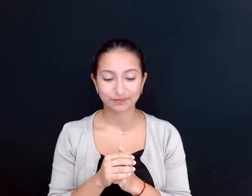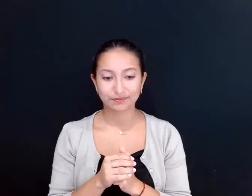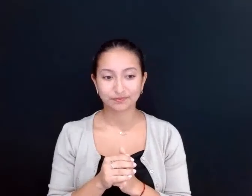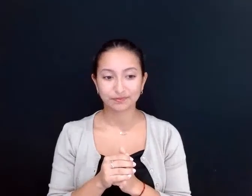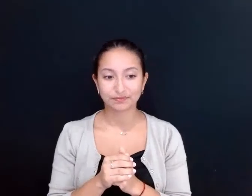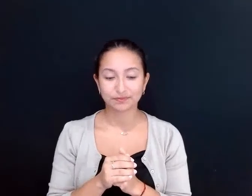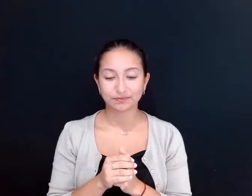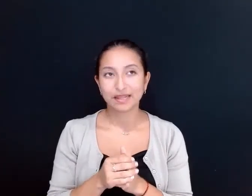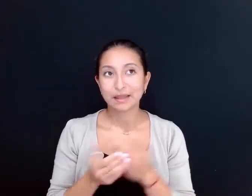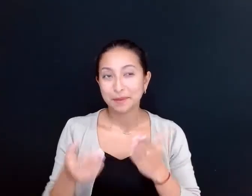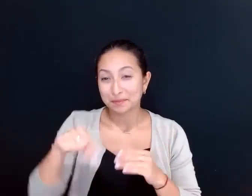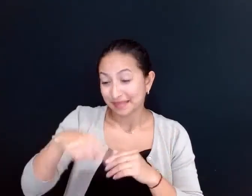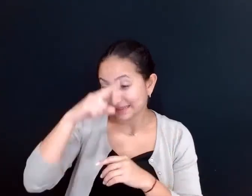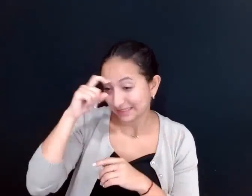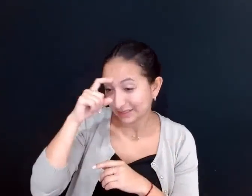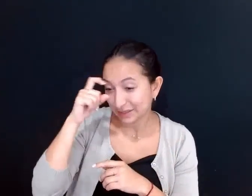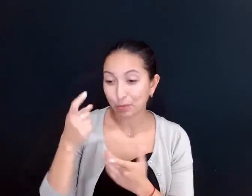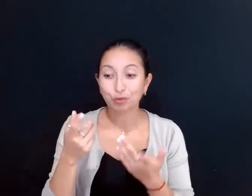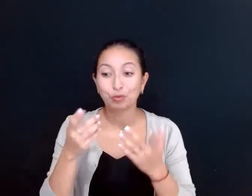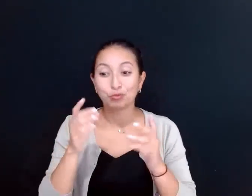in the summer, early summer this year.